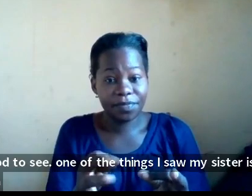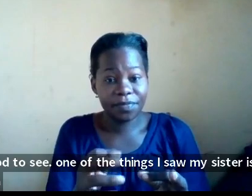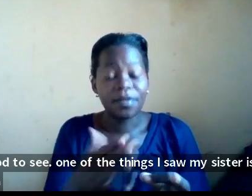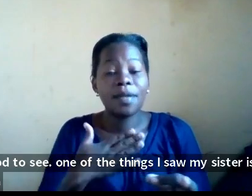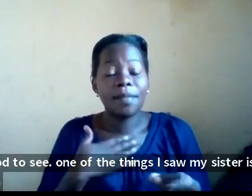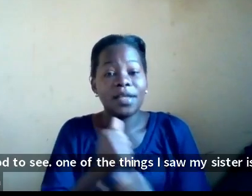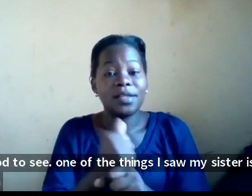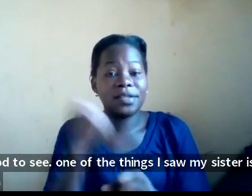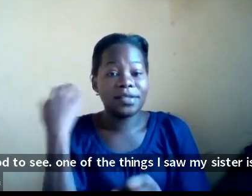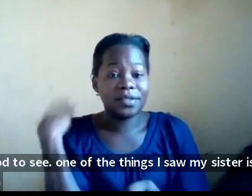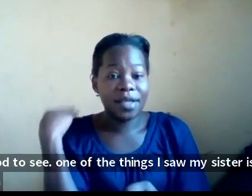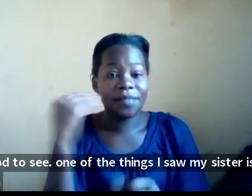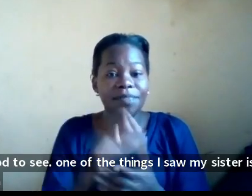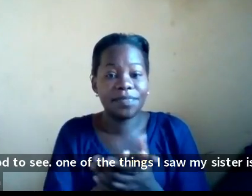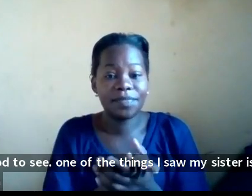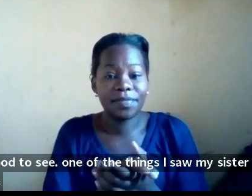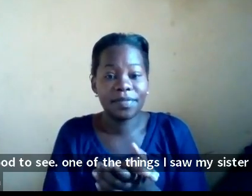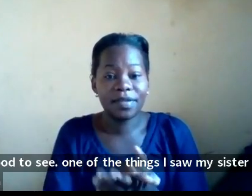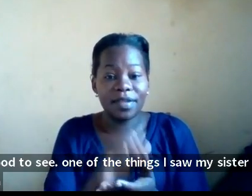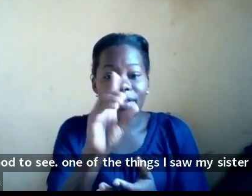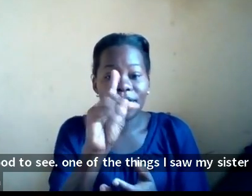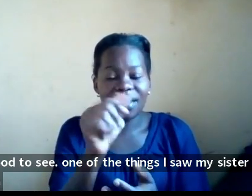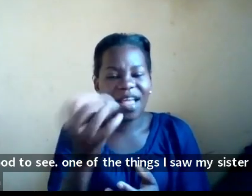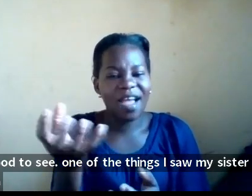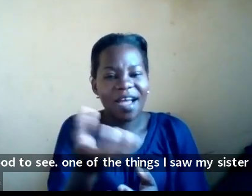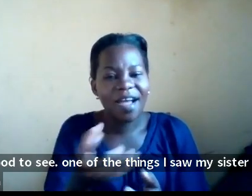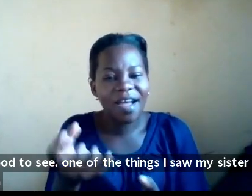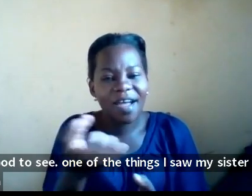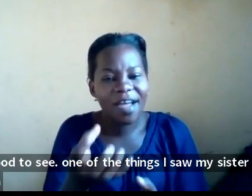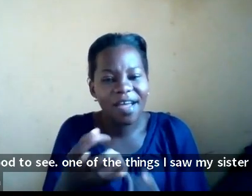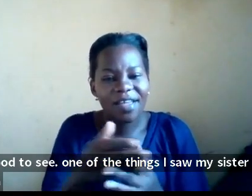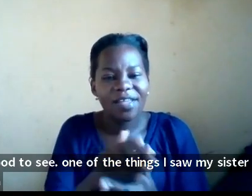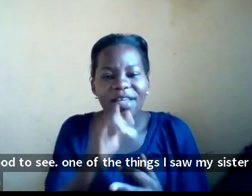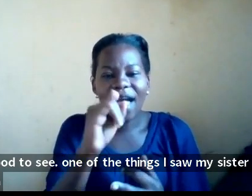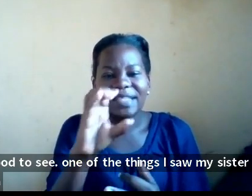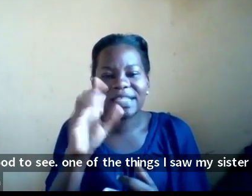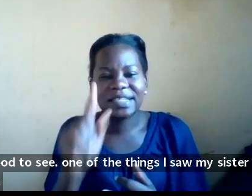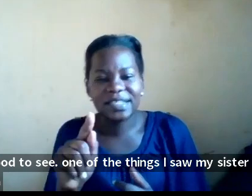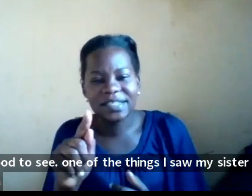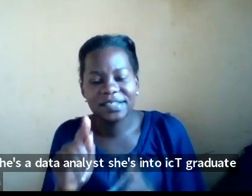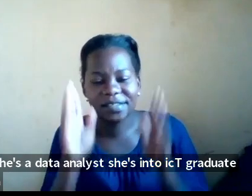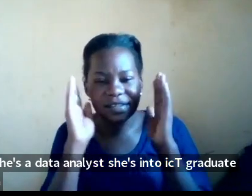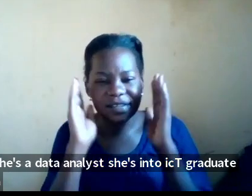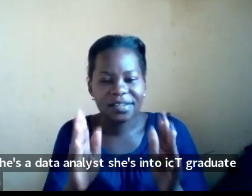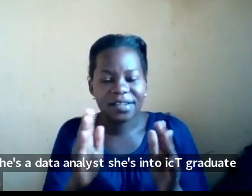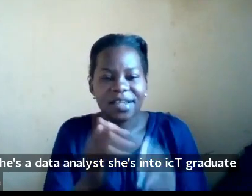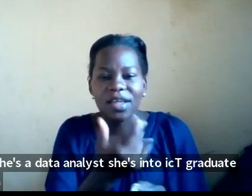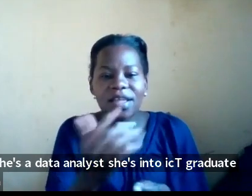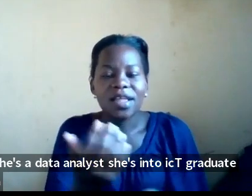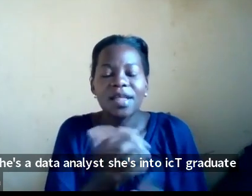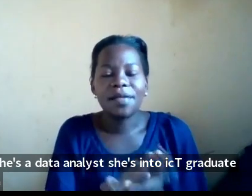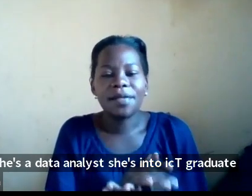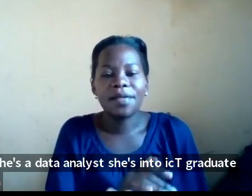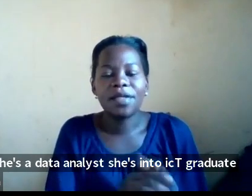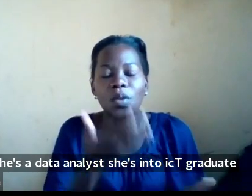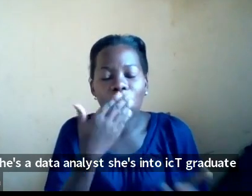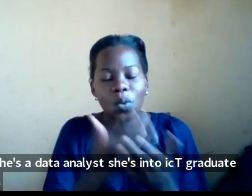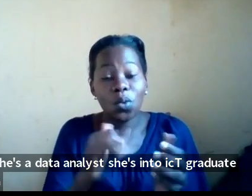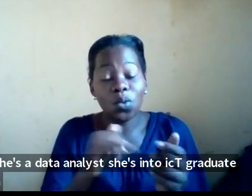into, she's a data analyst. She's into ICT. She basically crunches numbers for a living, and she has a very good job in London.